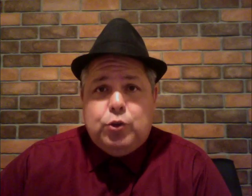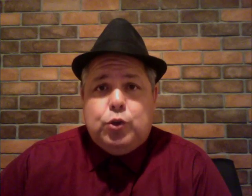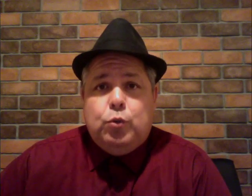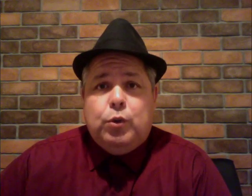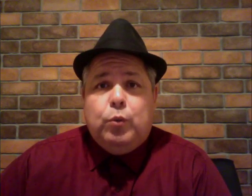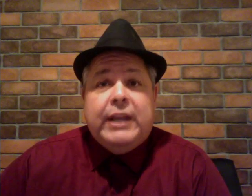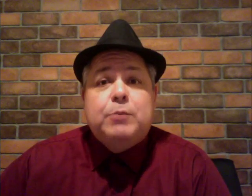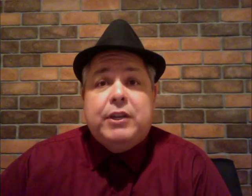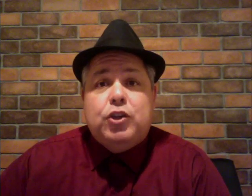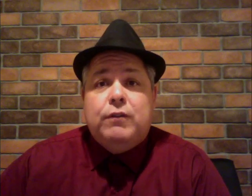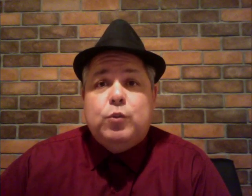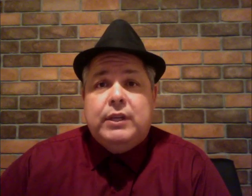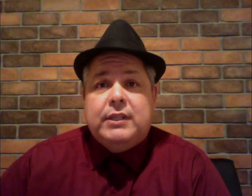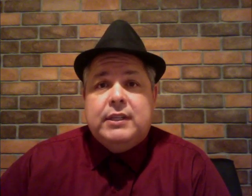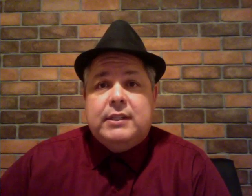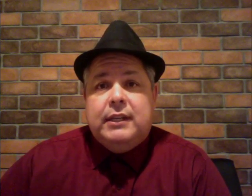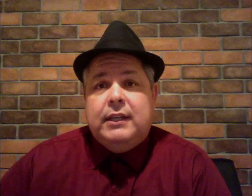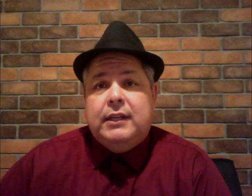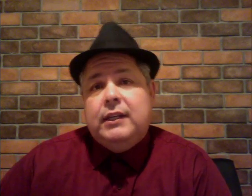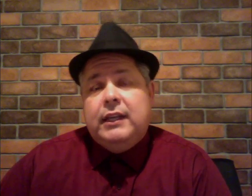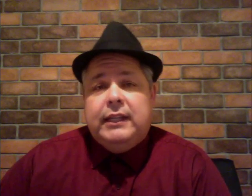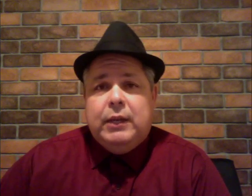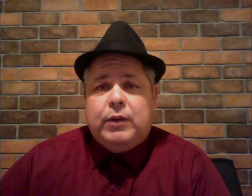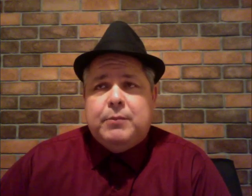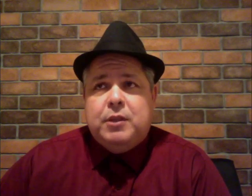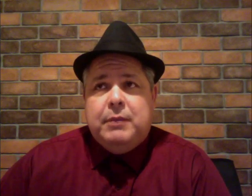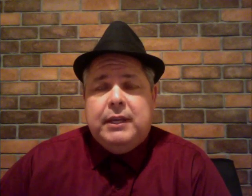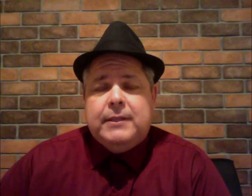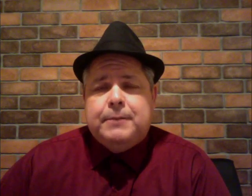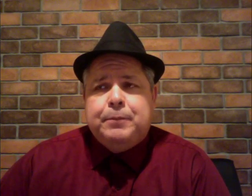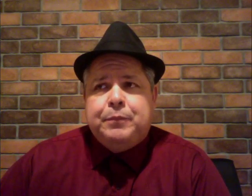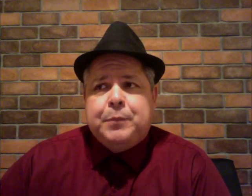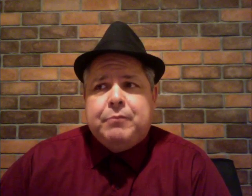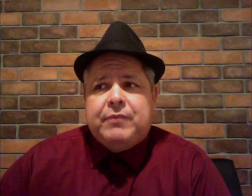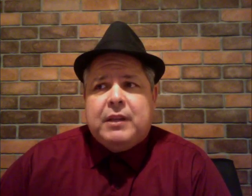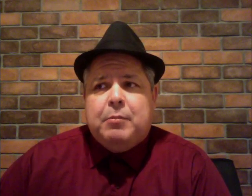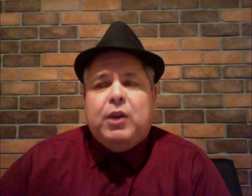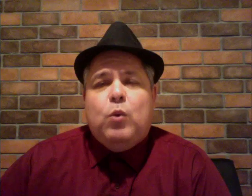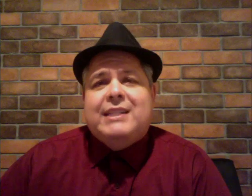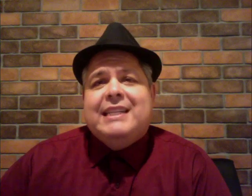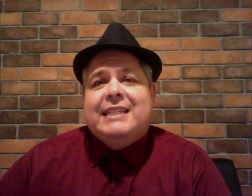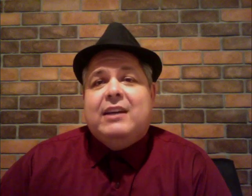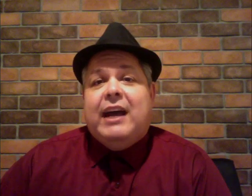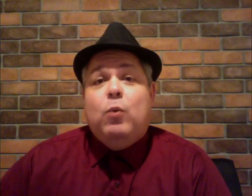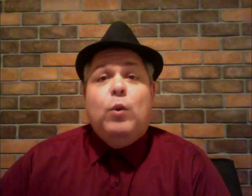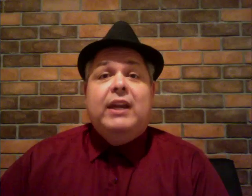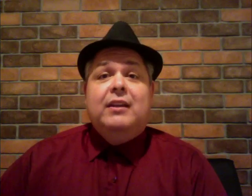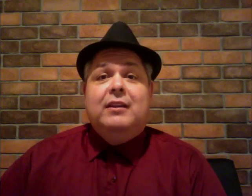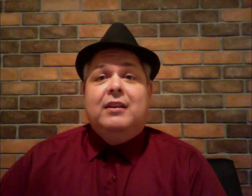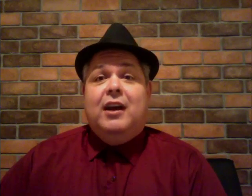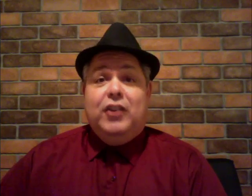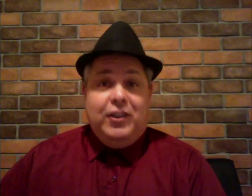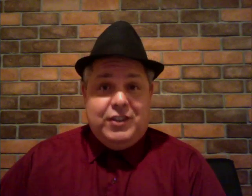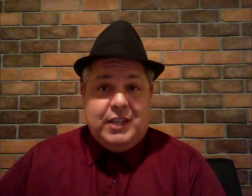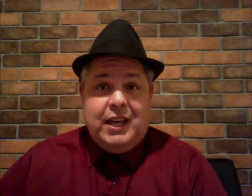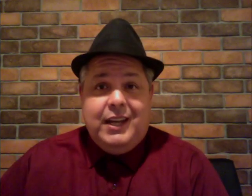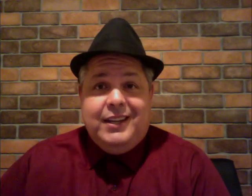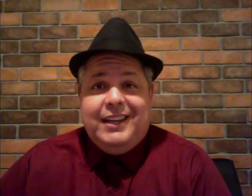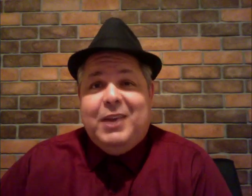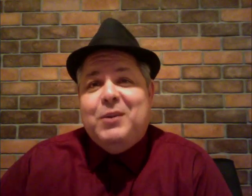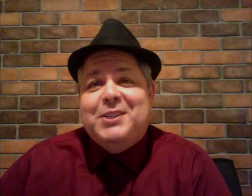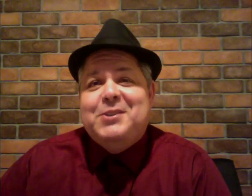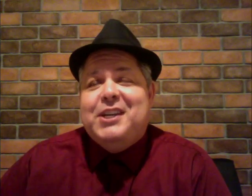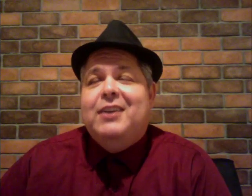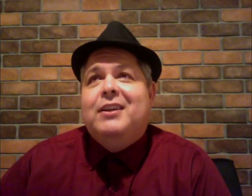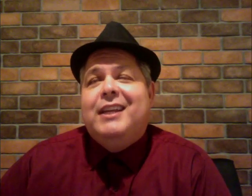especially those who were raised by Jehovah's Witnesses, and they would come to the meetings. But it wasn't until I went on the other side,